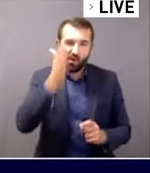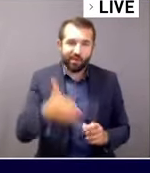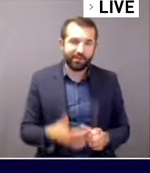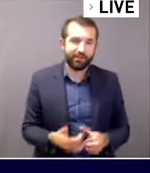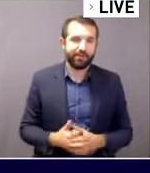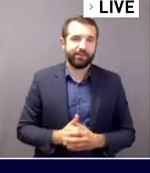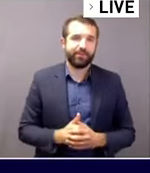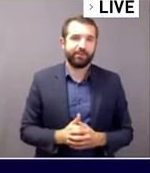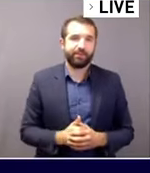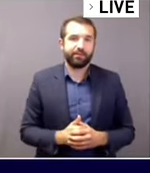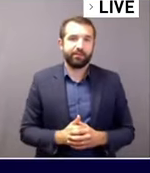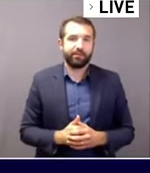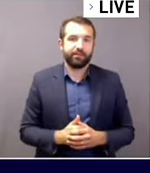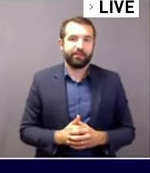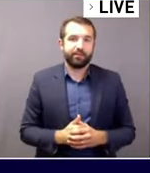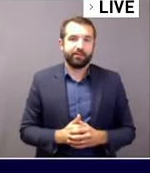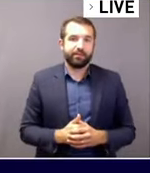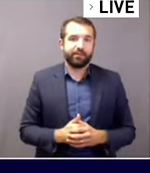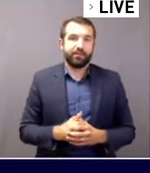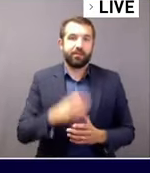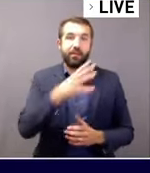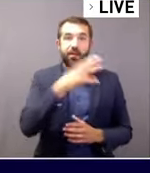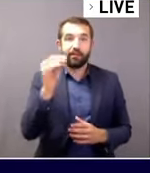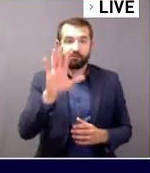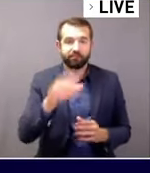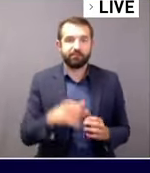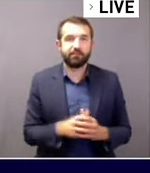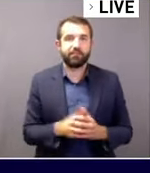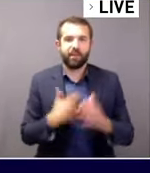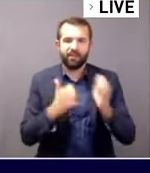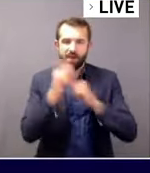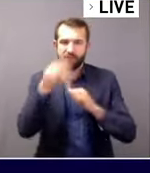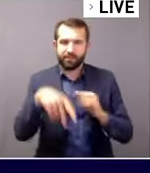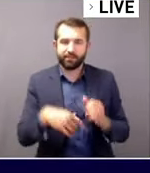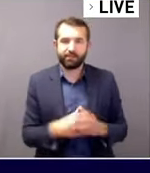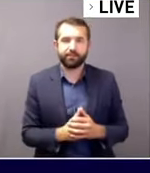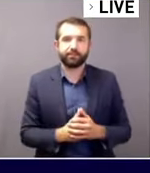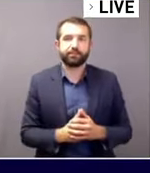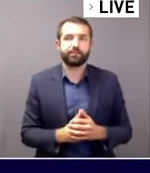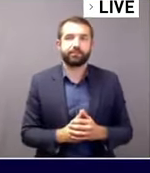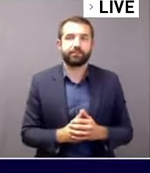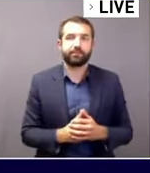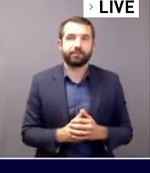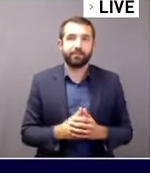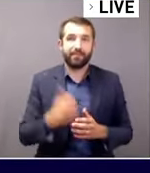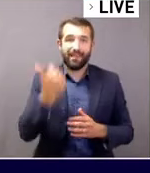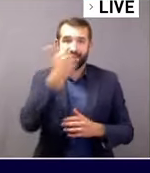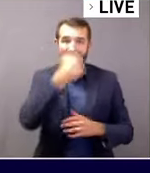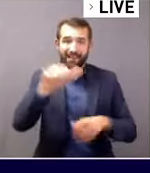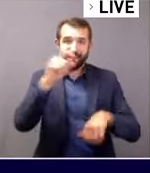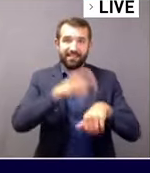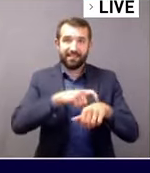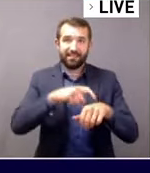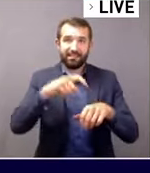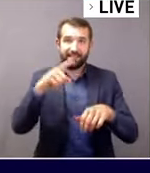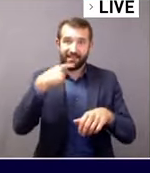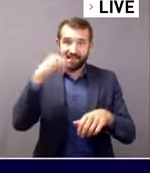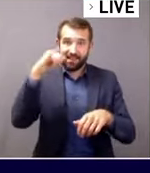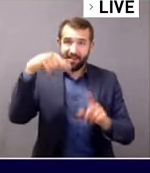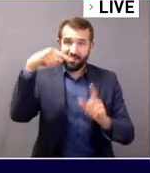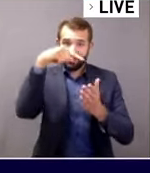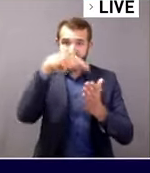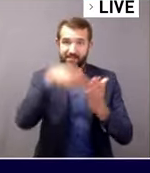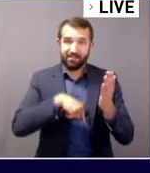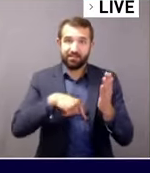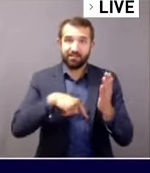change. And just to follow up on that, is there any sort of timeline for turning that from a draft